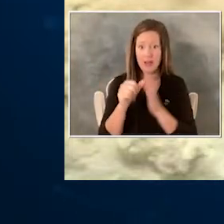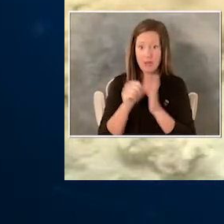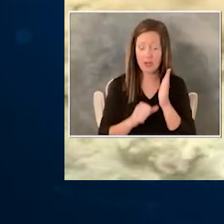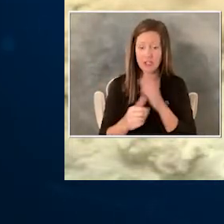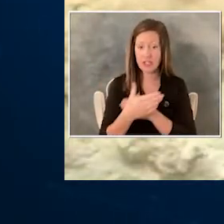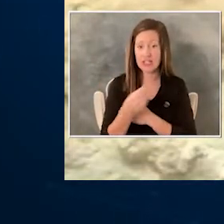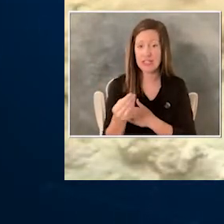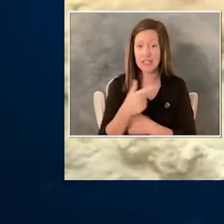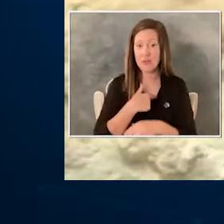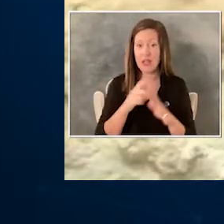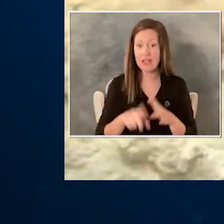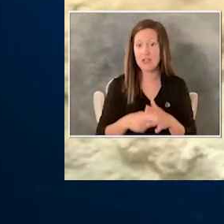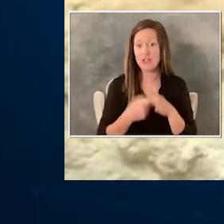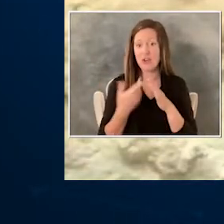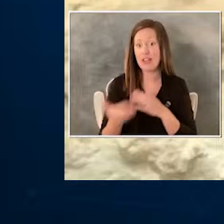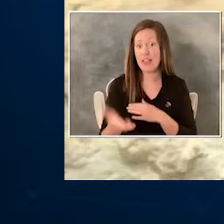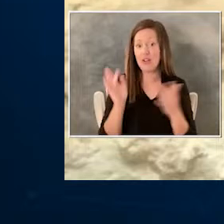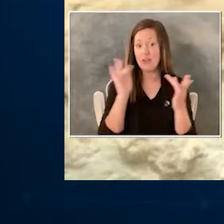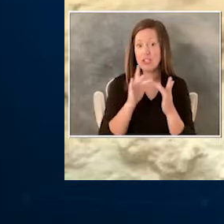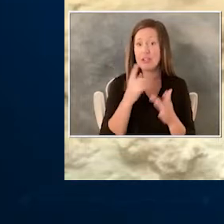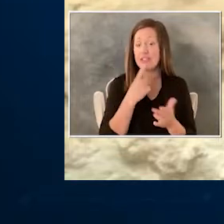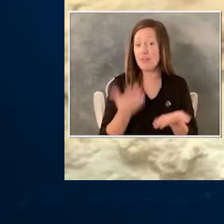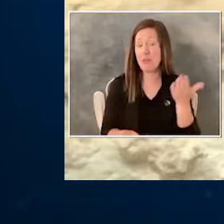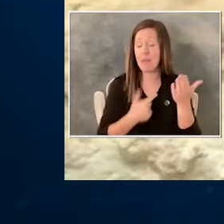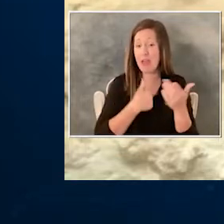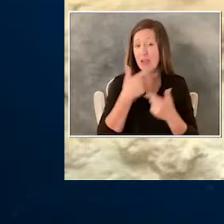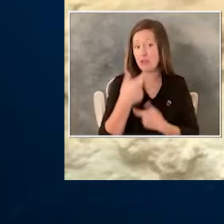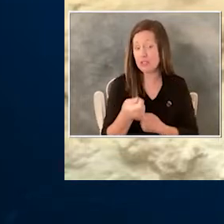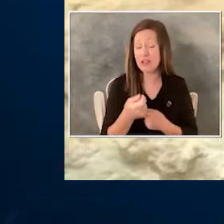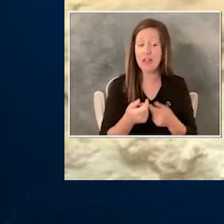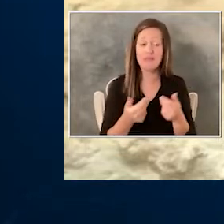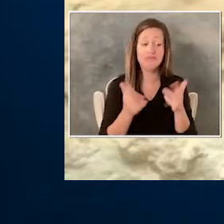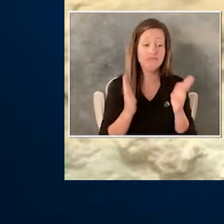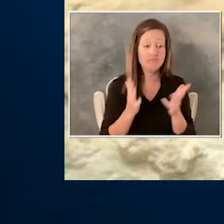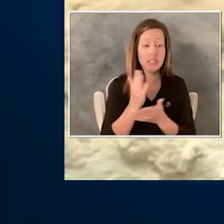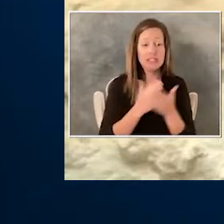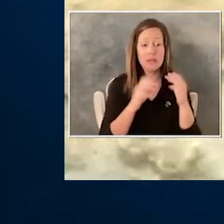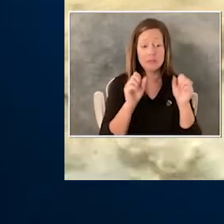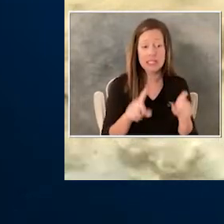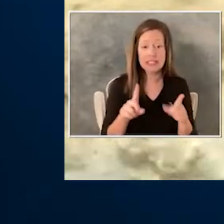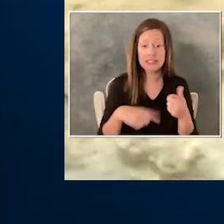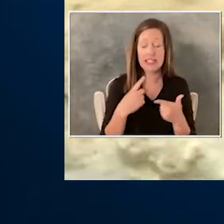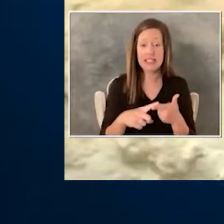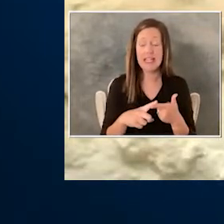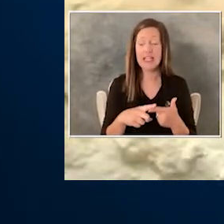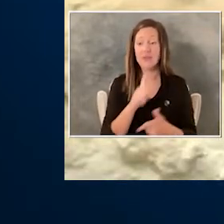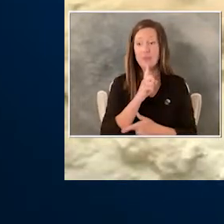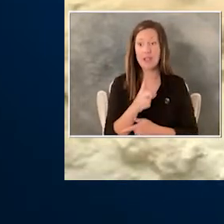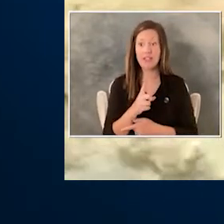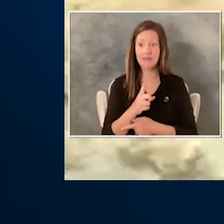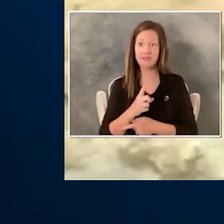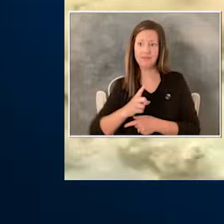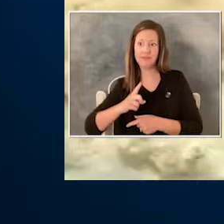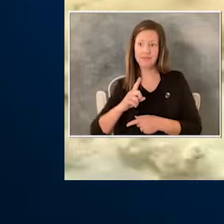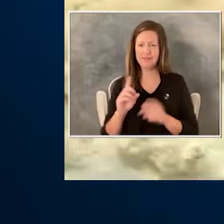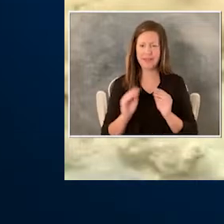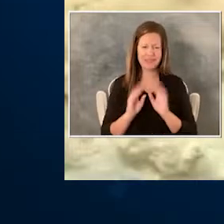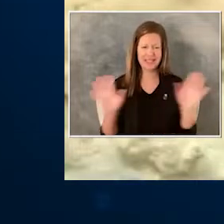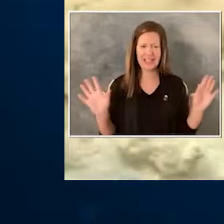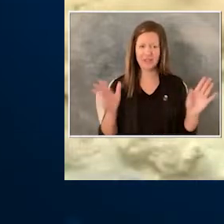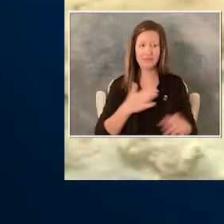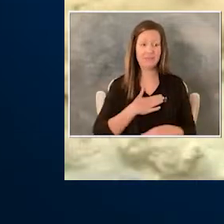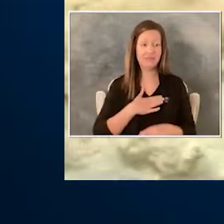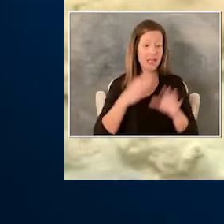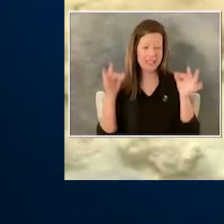And so I started there, just reached out and said I might be interested, had a talk, started doing some testing. And all along the way, it was very clear that this is my